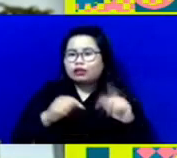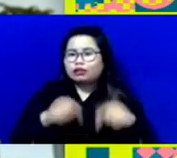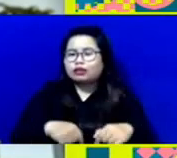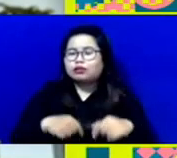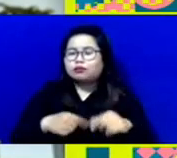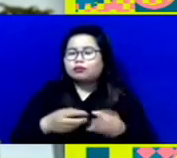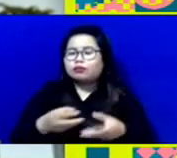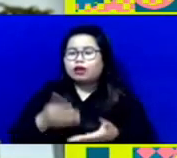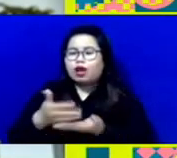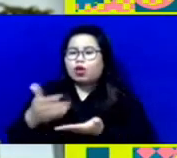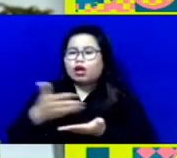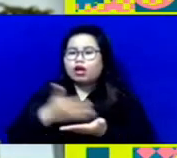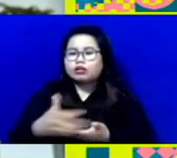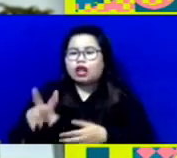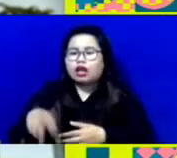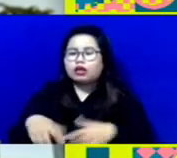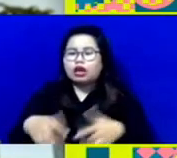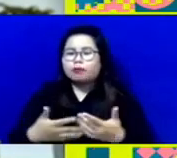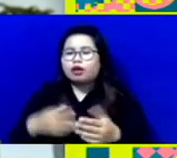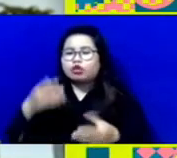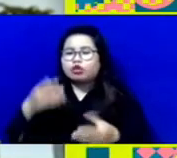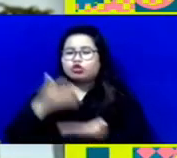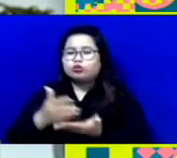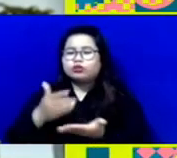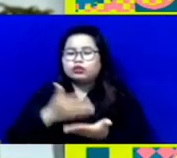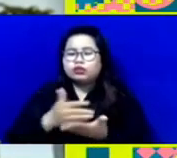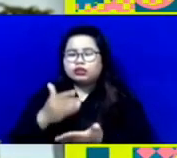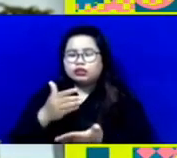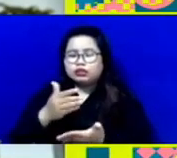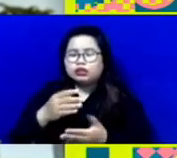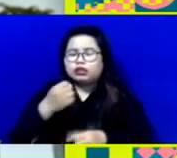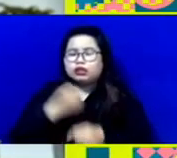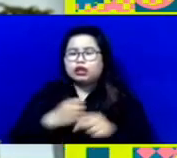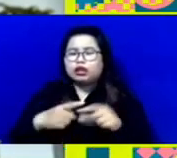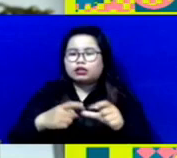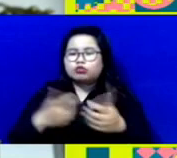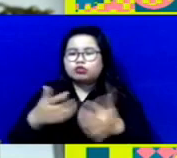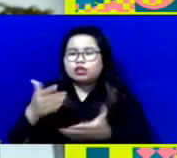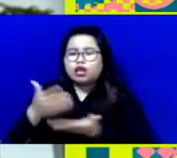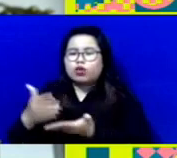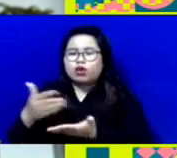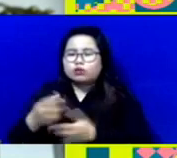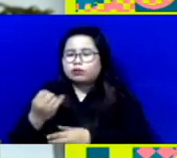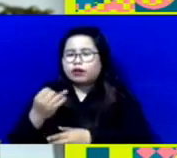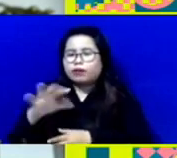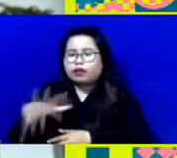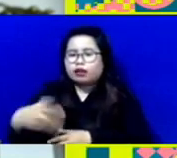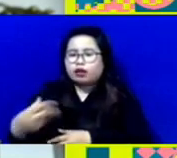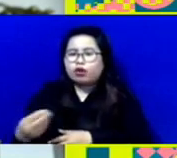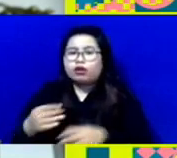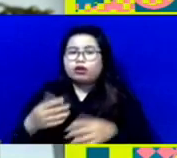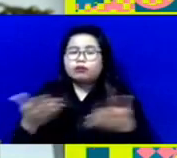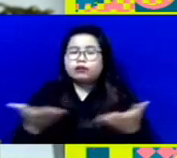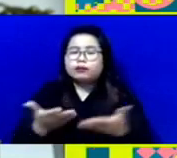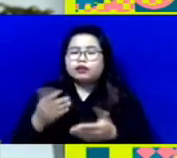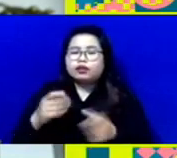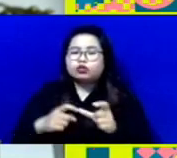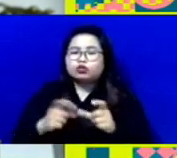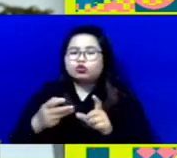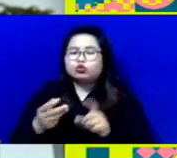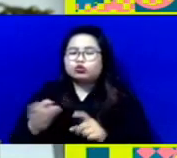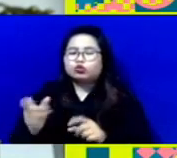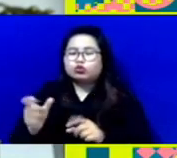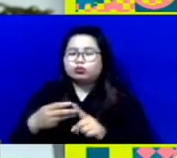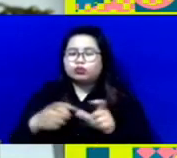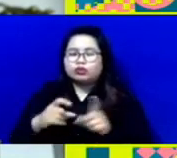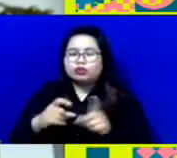for years. The subsidy took a quarter of the 2022 state budget, At first, it was directed to